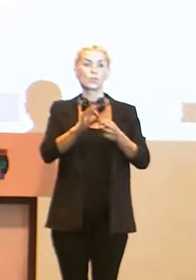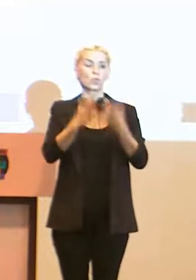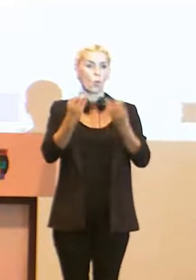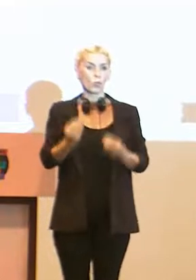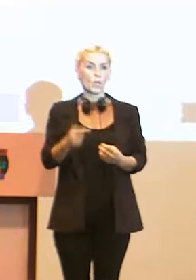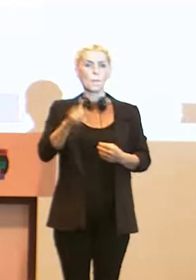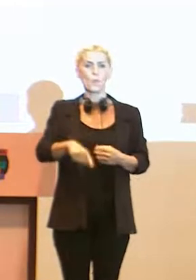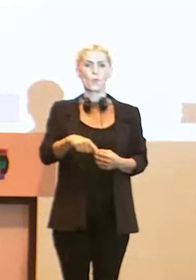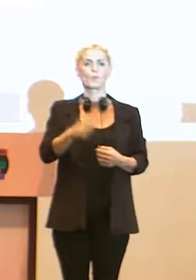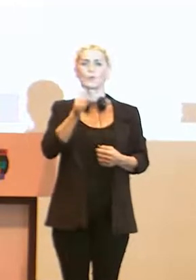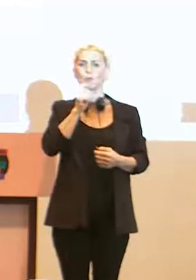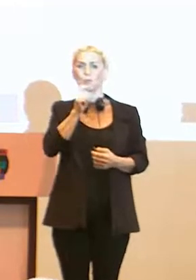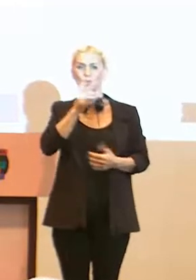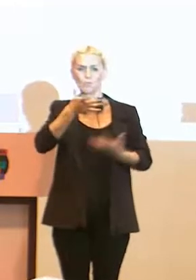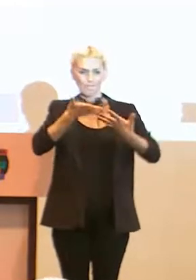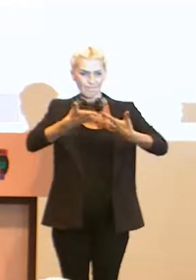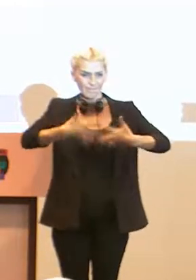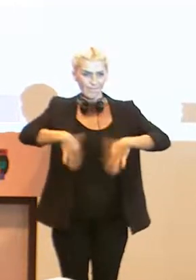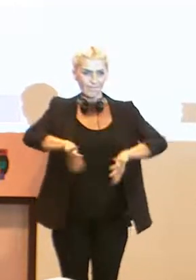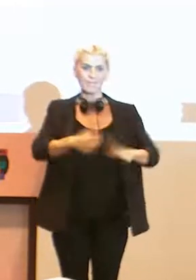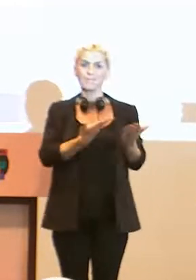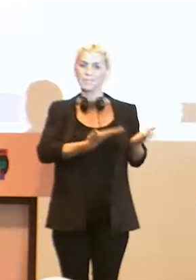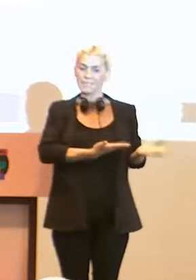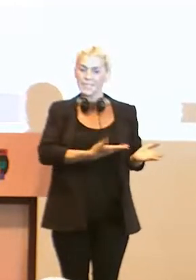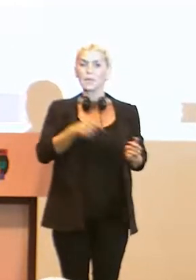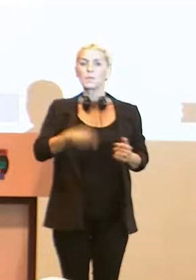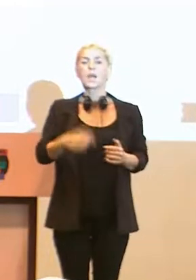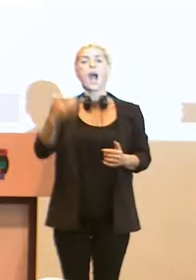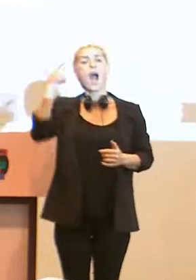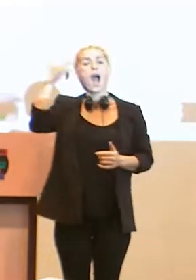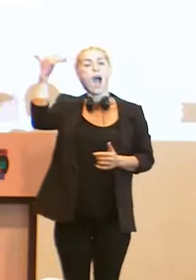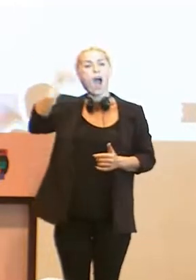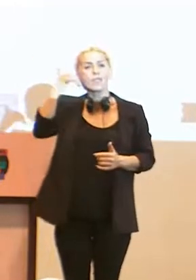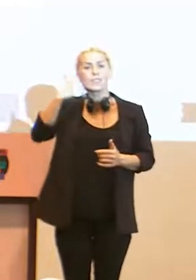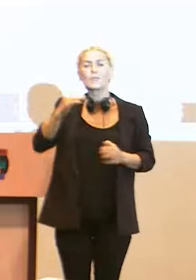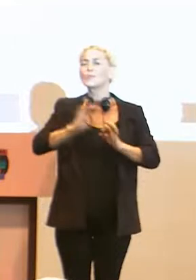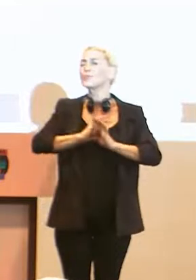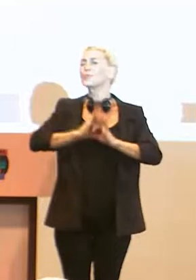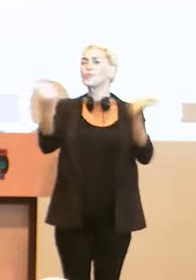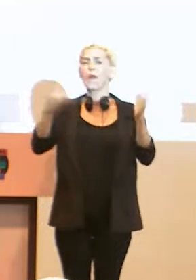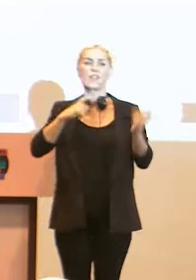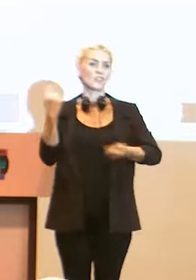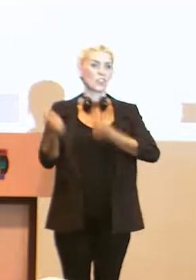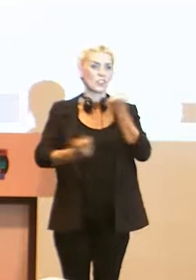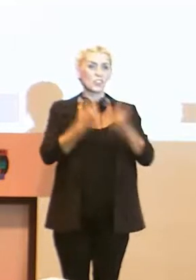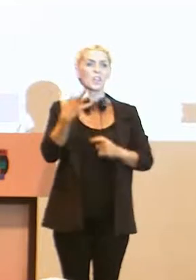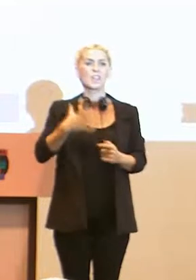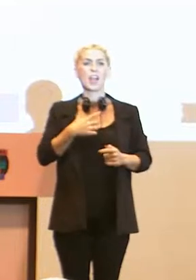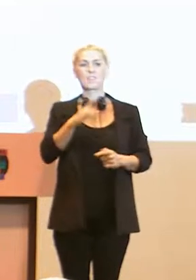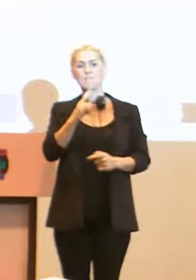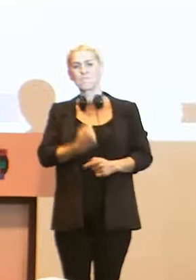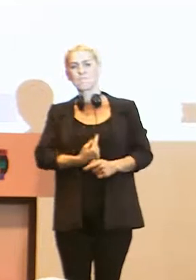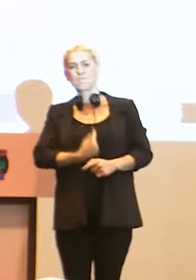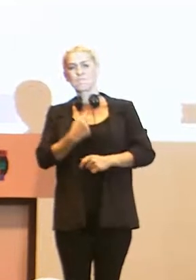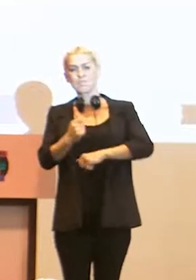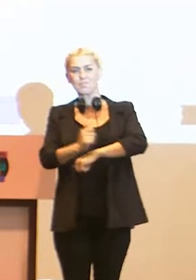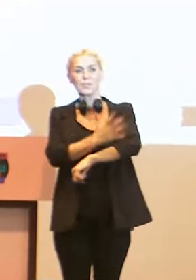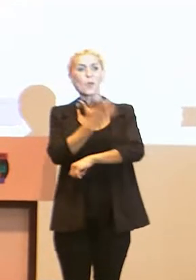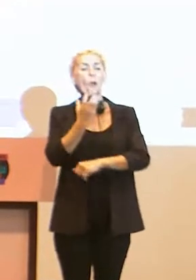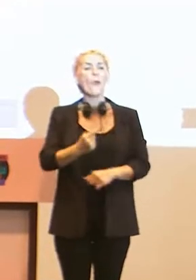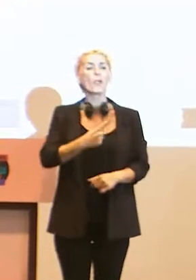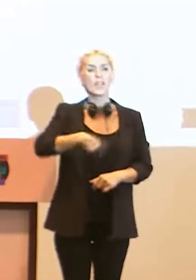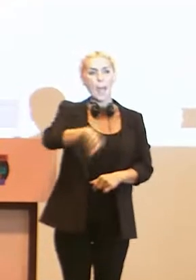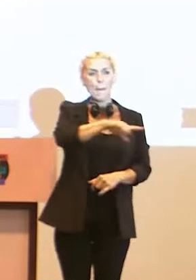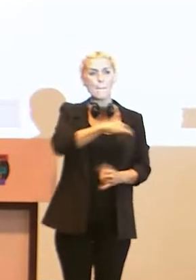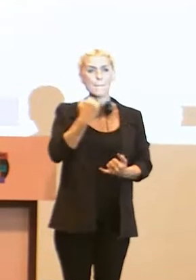remembering and facing so in this session we have very distinguished guests working in a field of